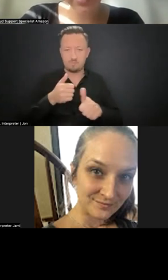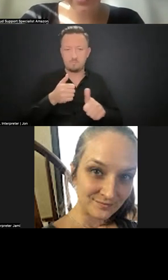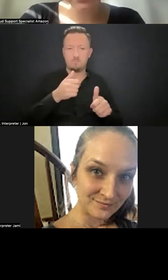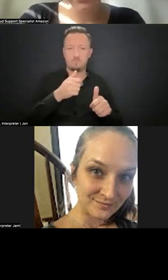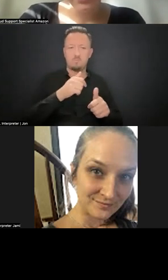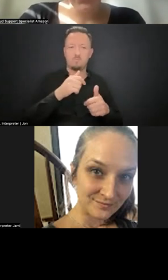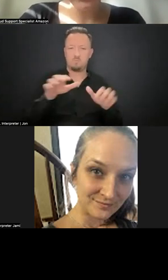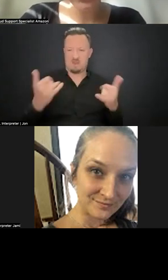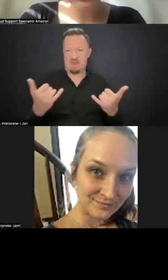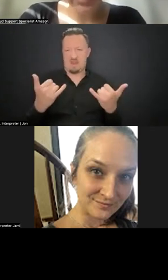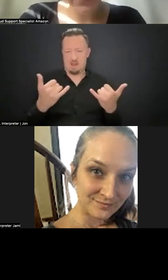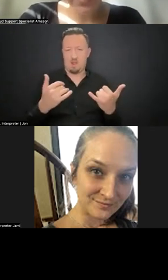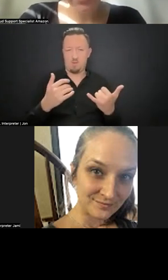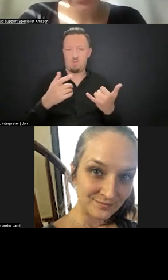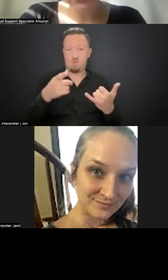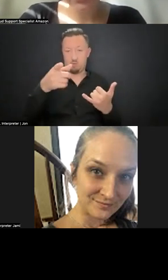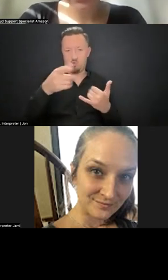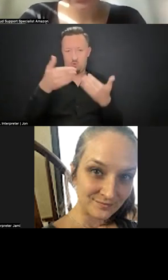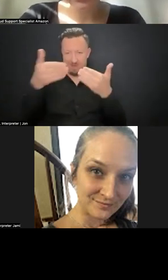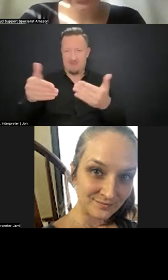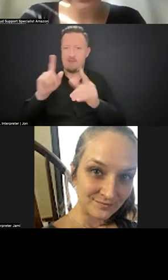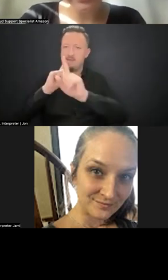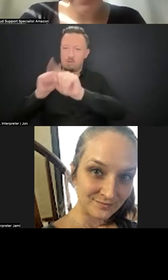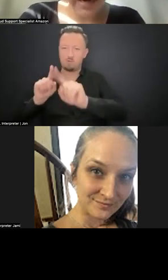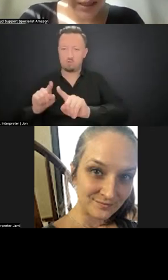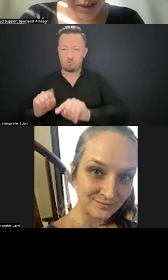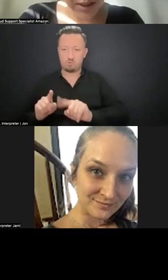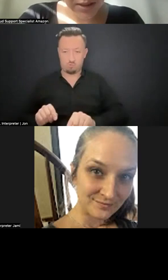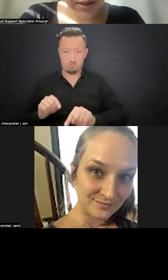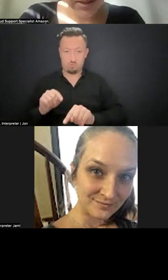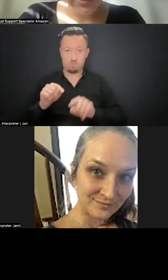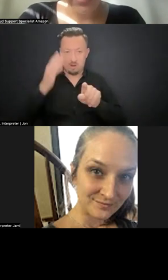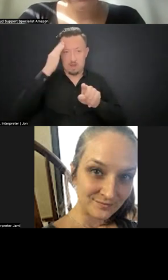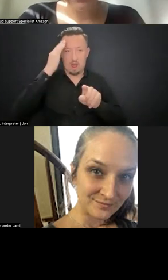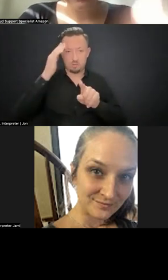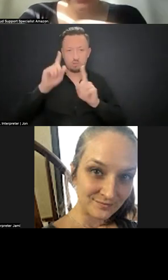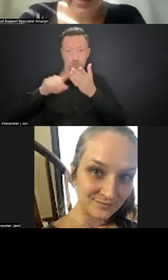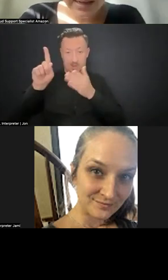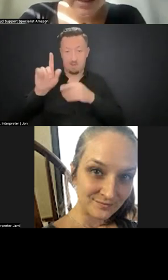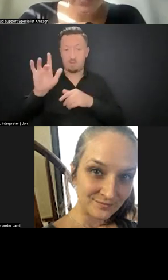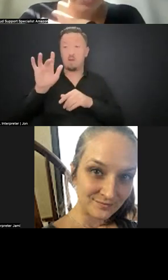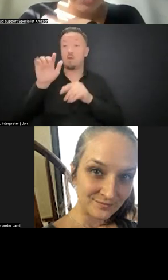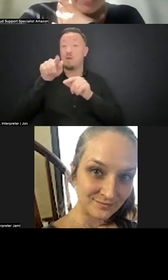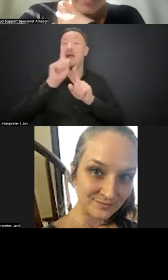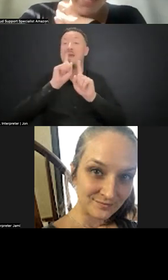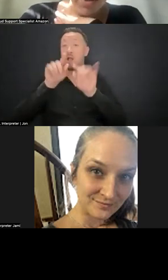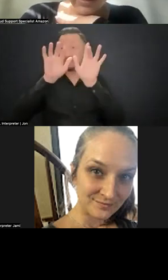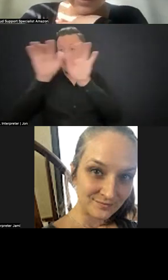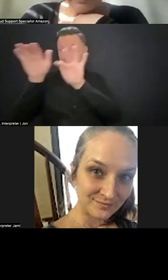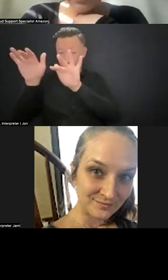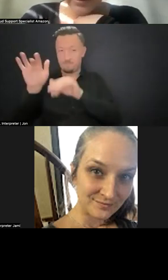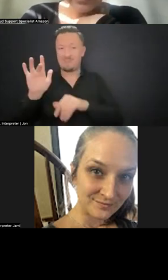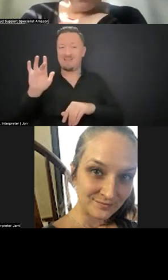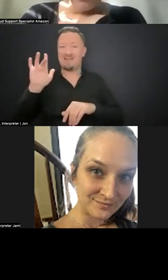checks right now. Once you're done with it, you can click submit answer. At the very end, we'll show you how to mark